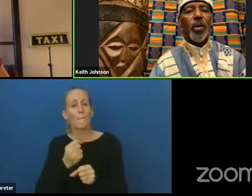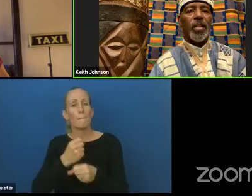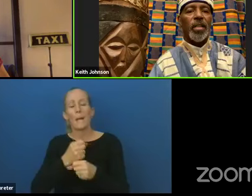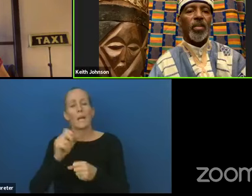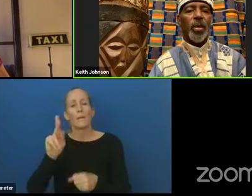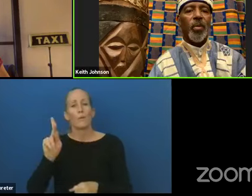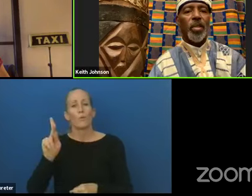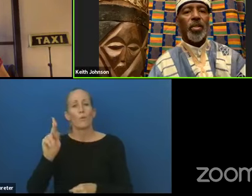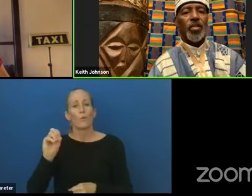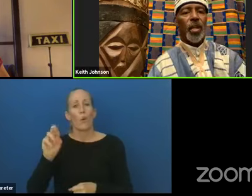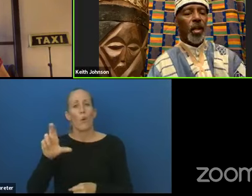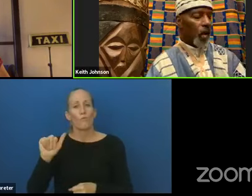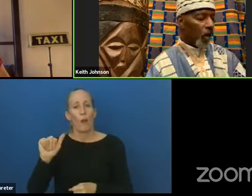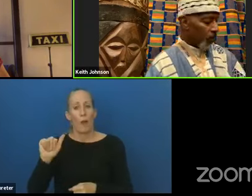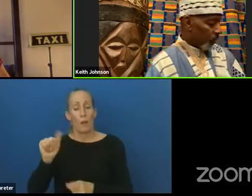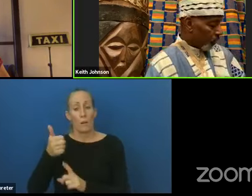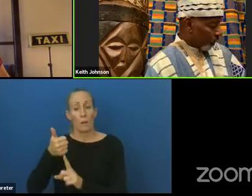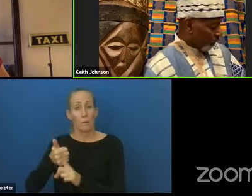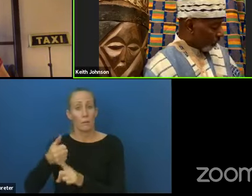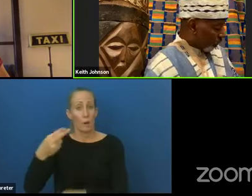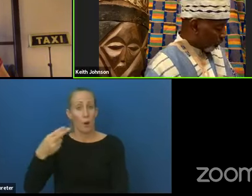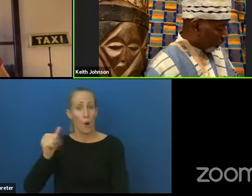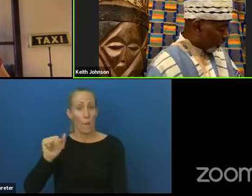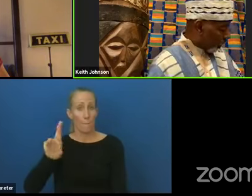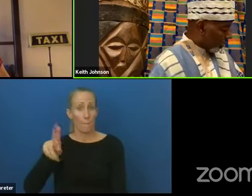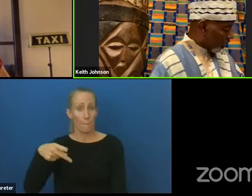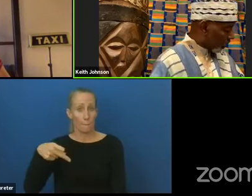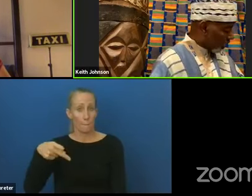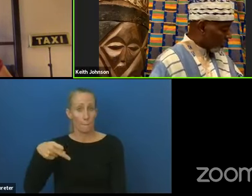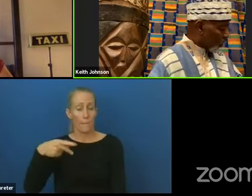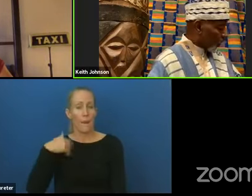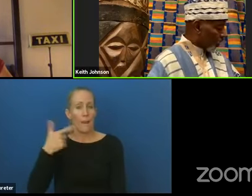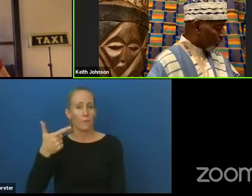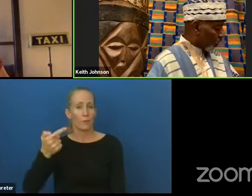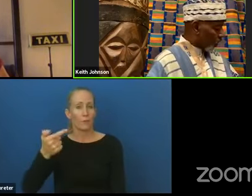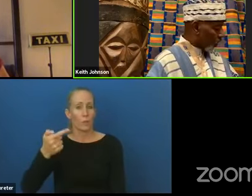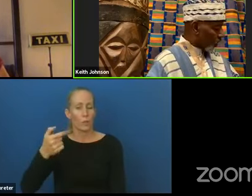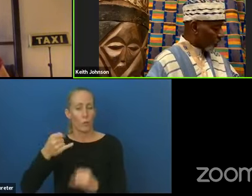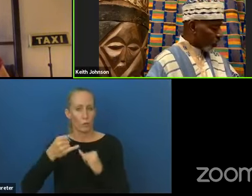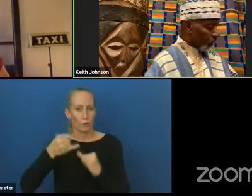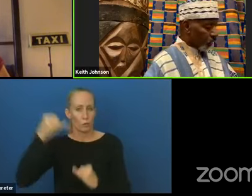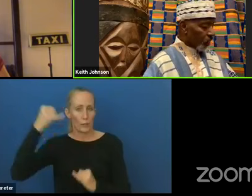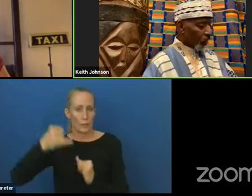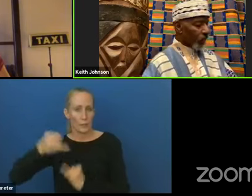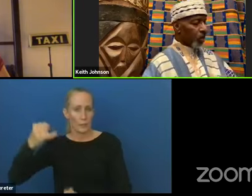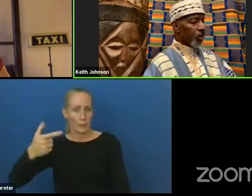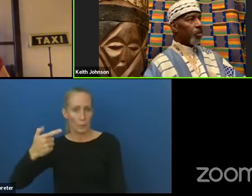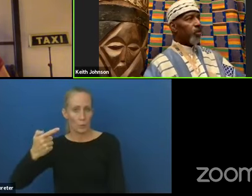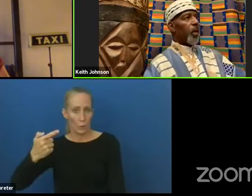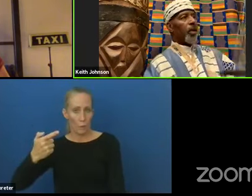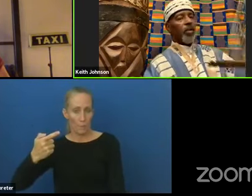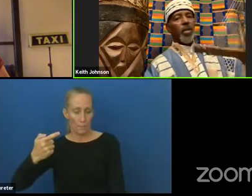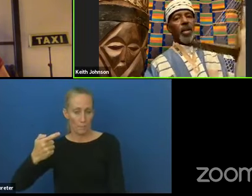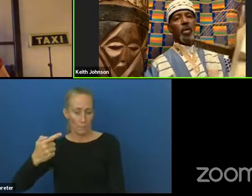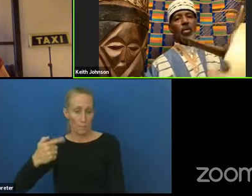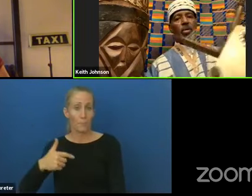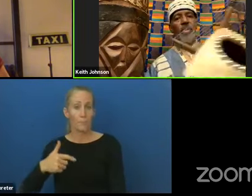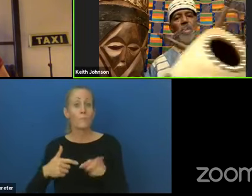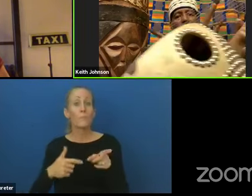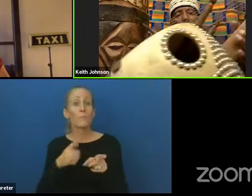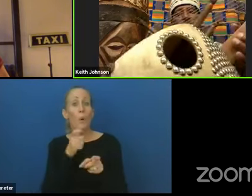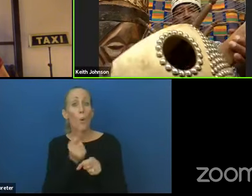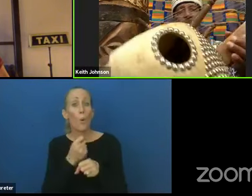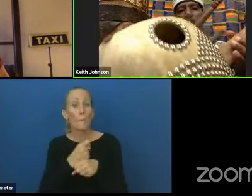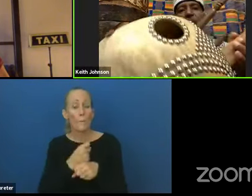a Cora is a 21-string harp. This instrument is used by the